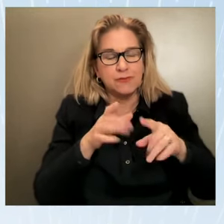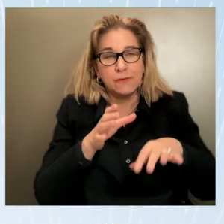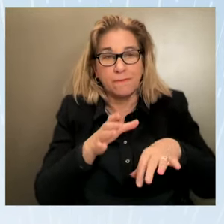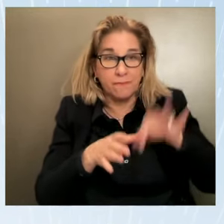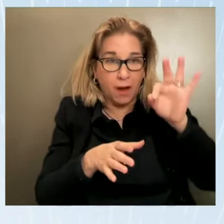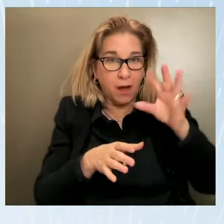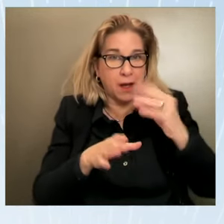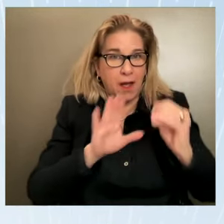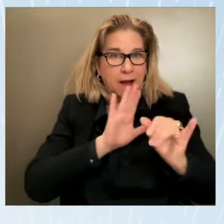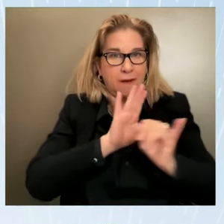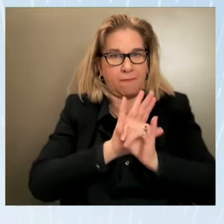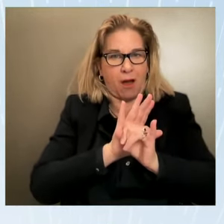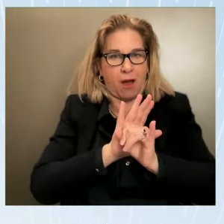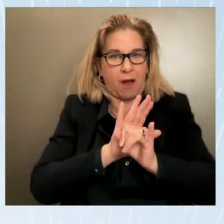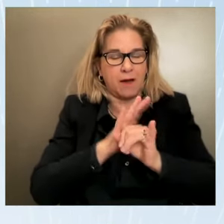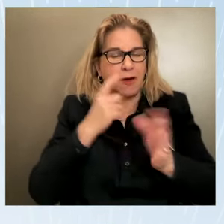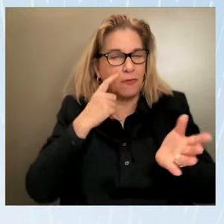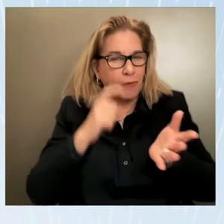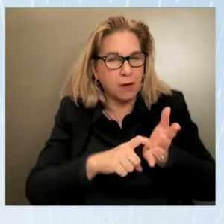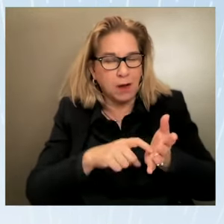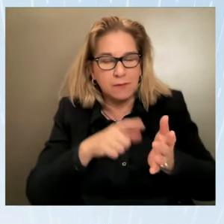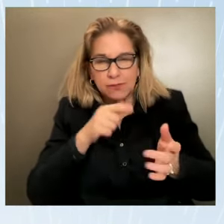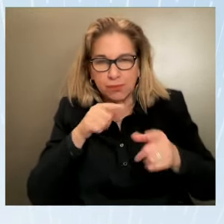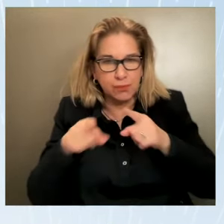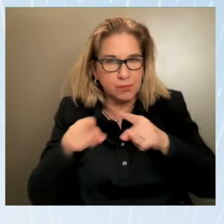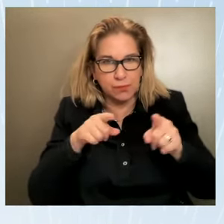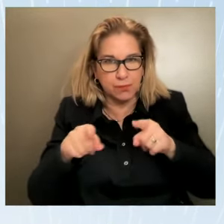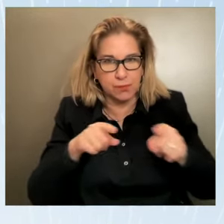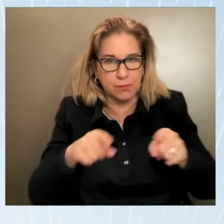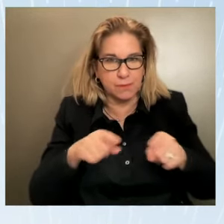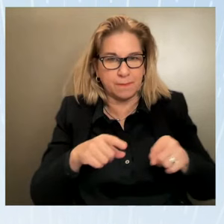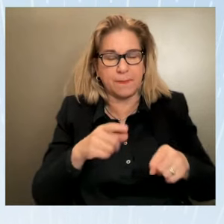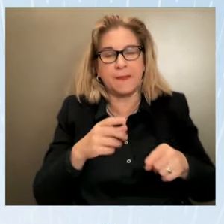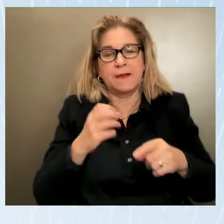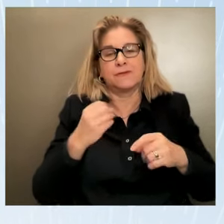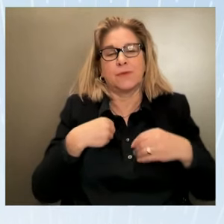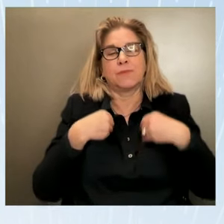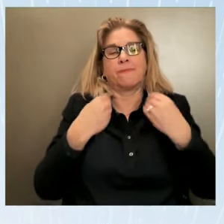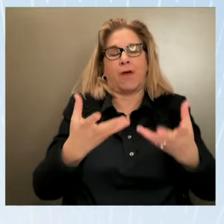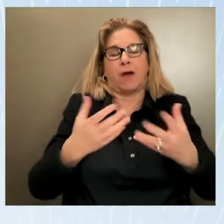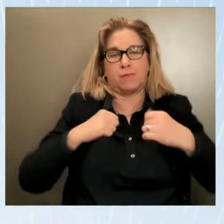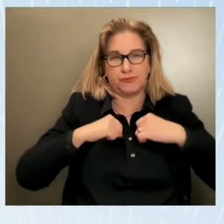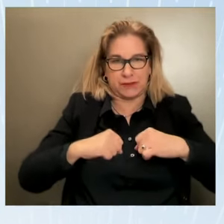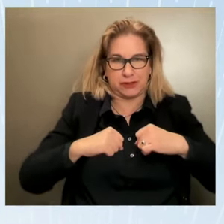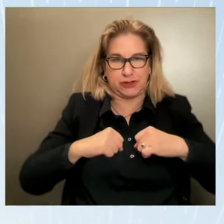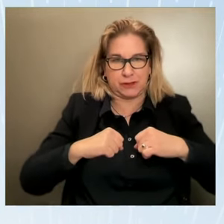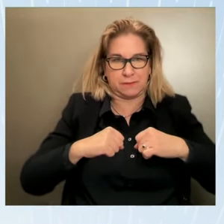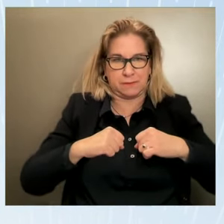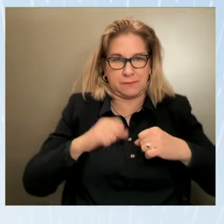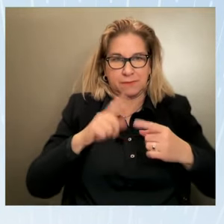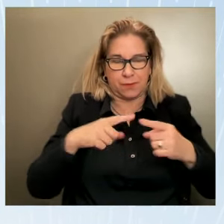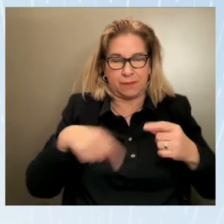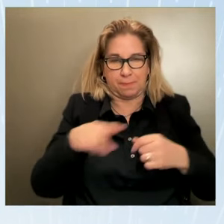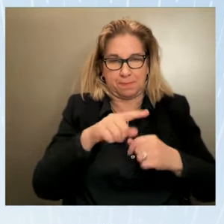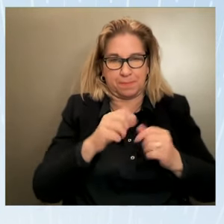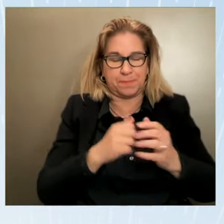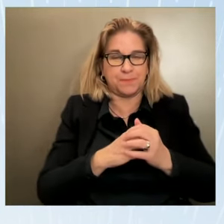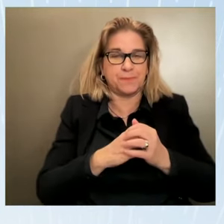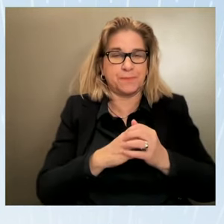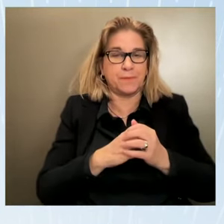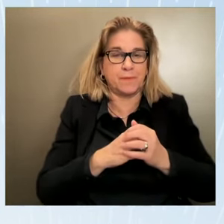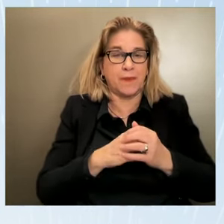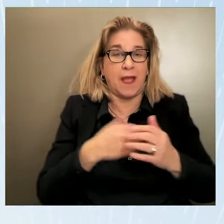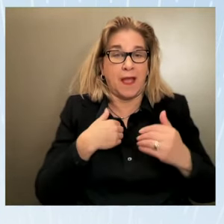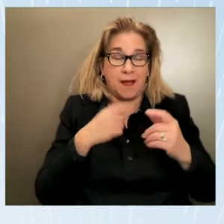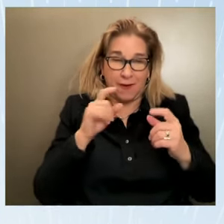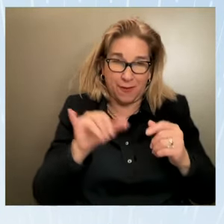prosecutions. Our Wage and Hour Division will provide their enforcement staff additional trauma-informed training on human trafficking awareness and